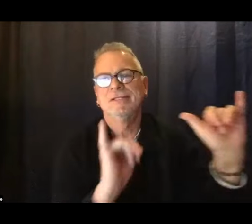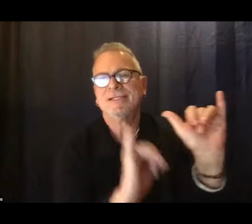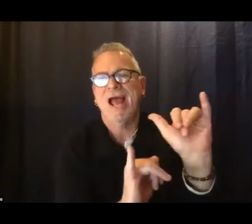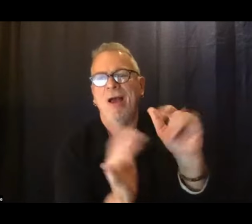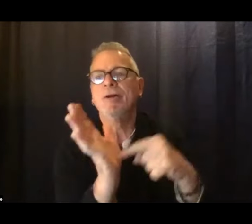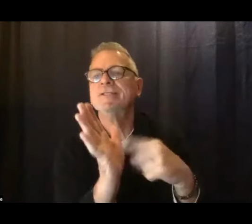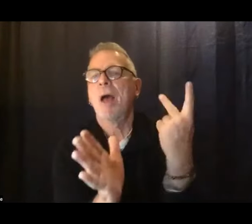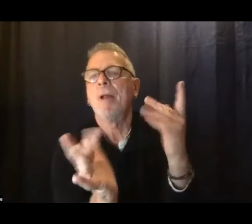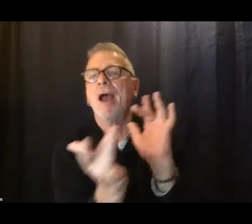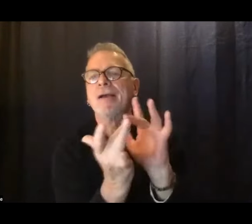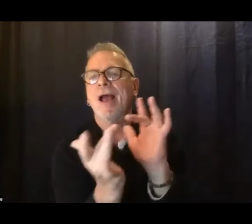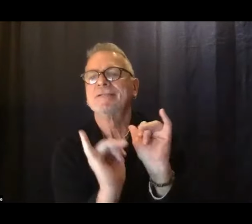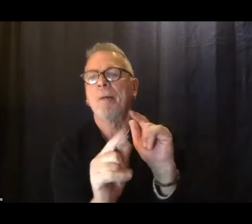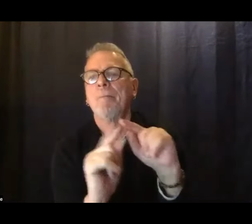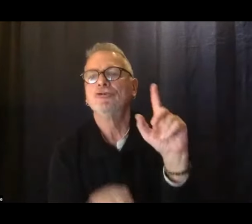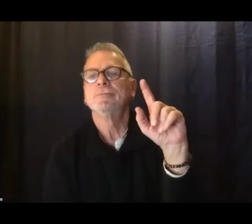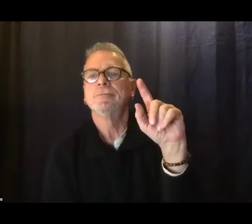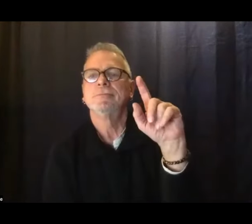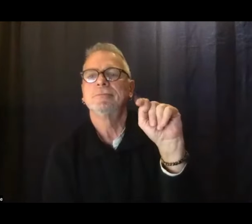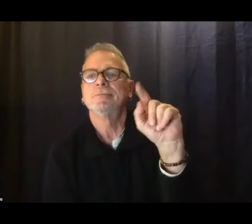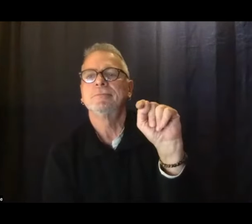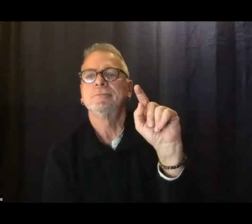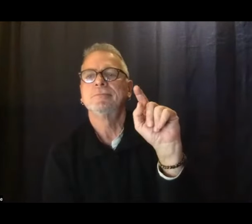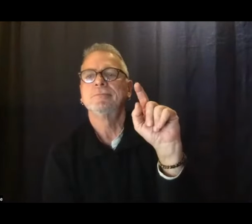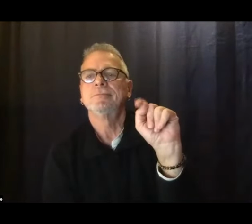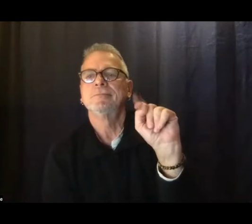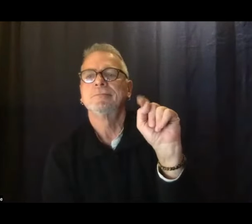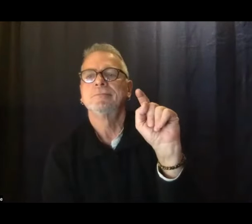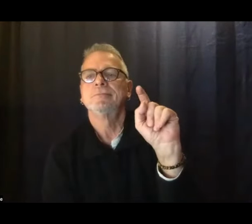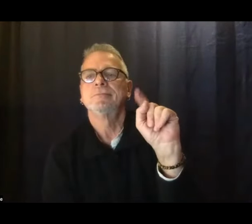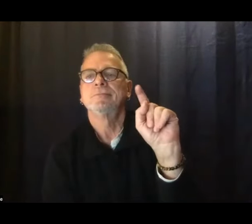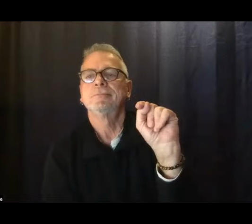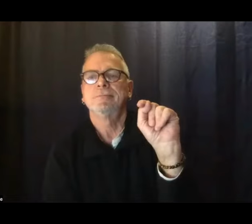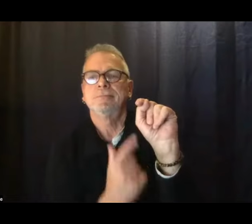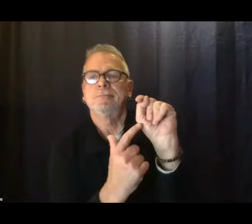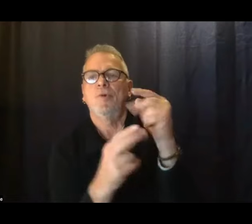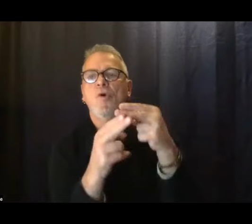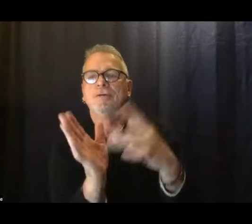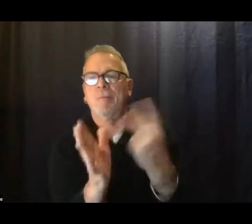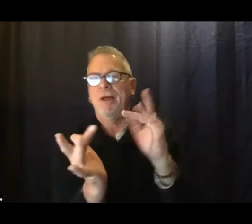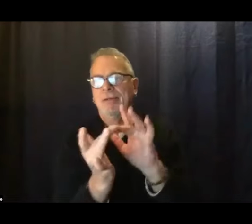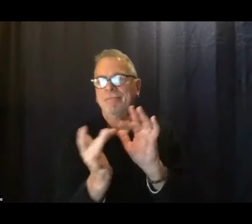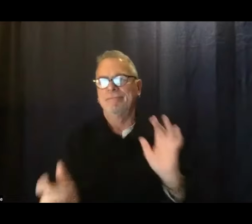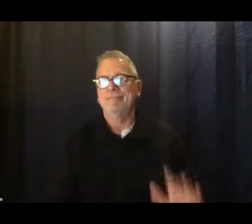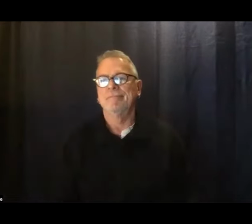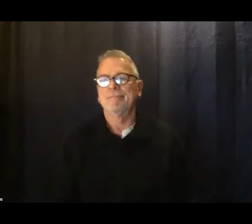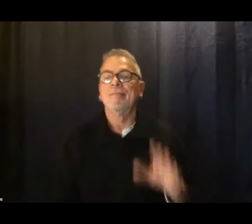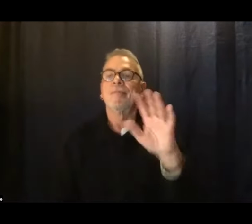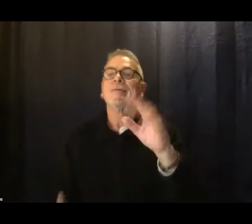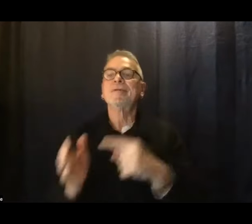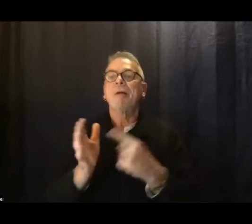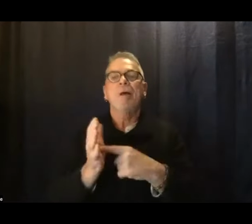Now it wasn't K-I-T, jump over to another T and Y, right? Because I'm using this method of producing that double letter, which is just